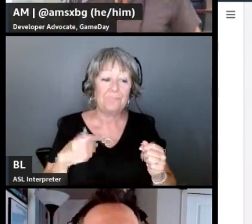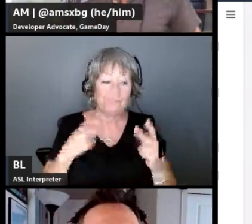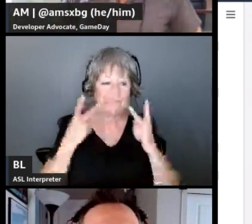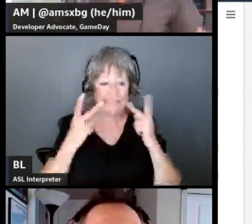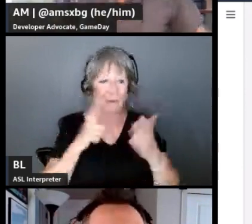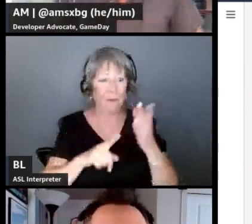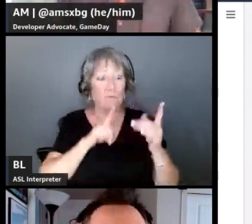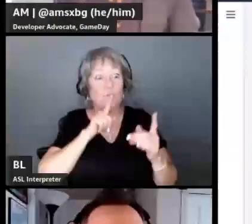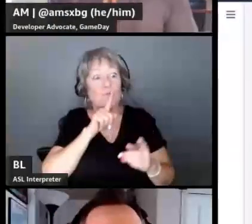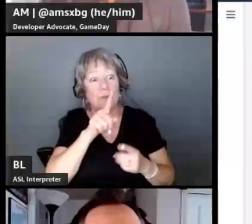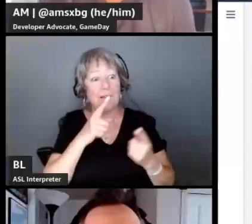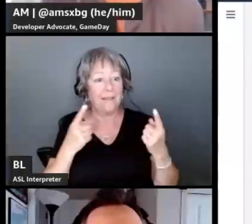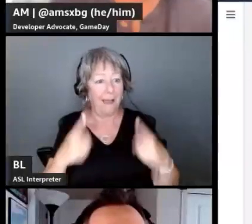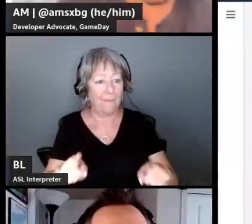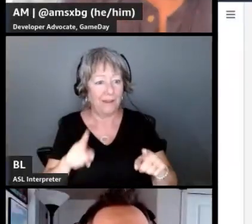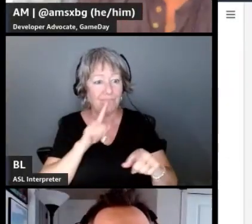happening.